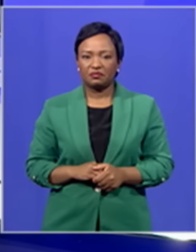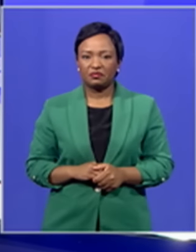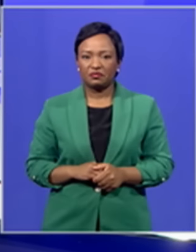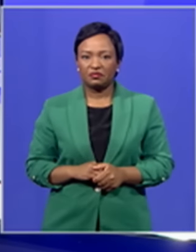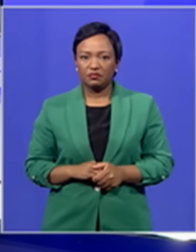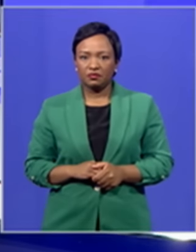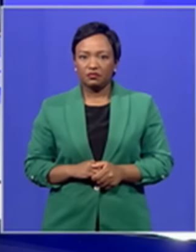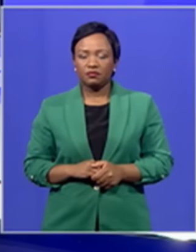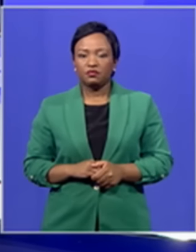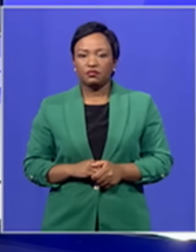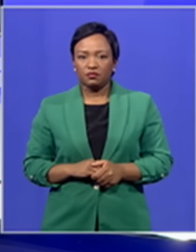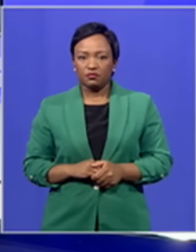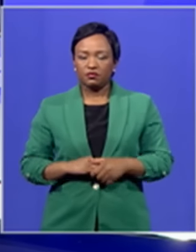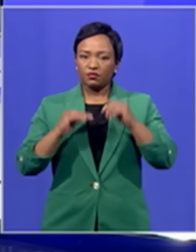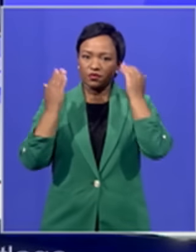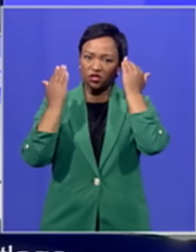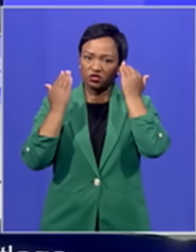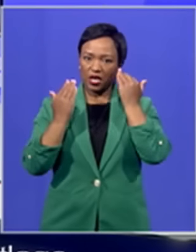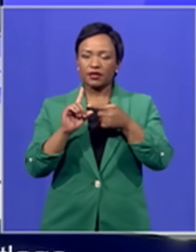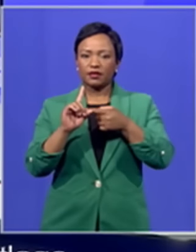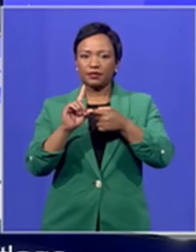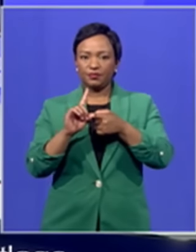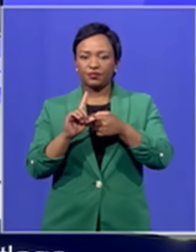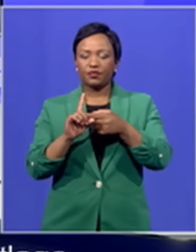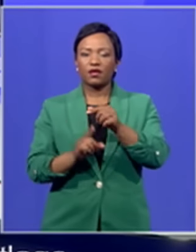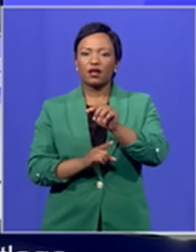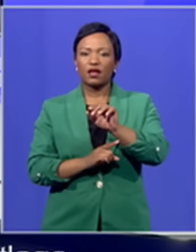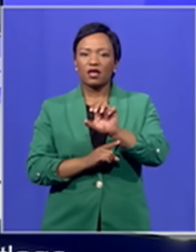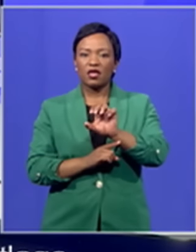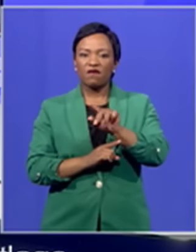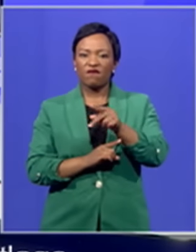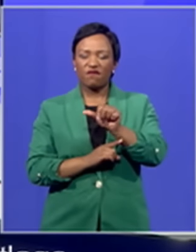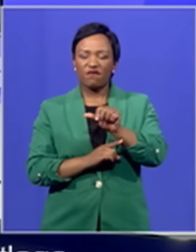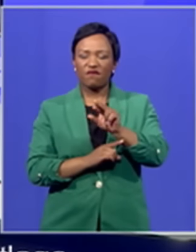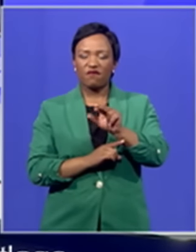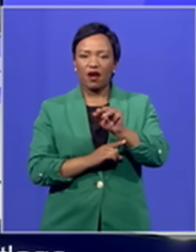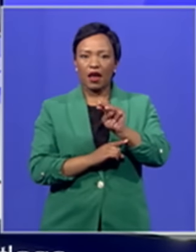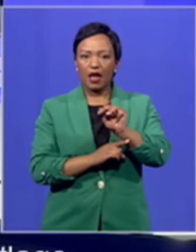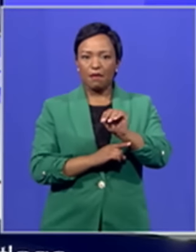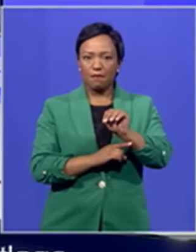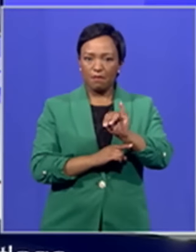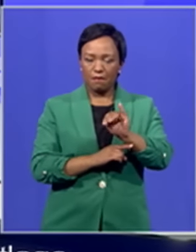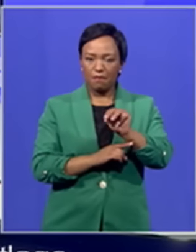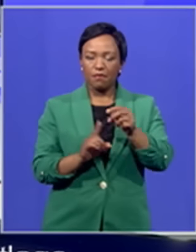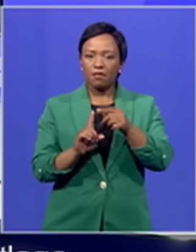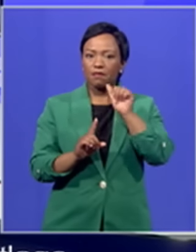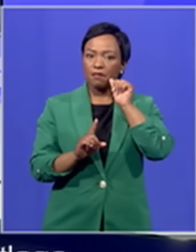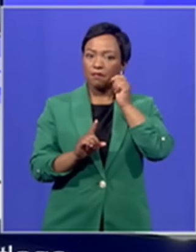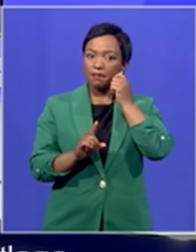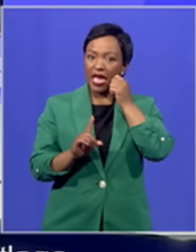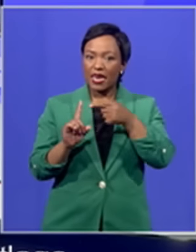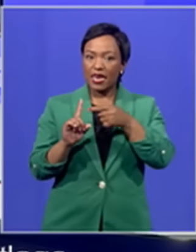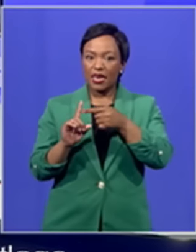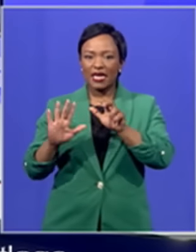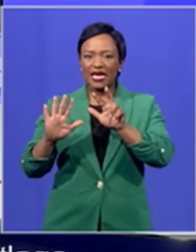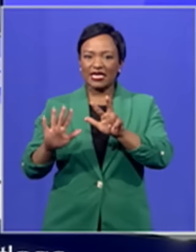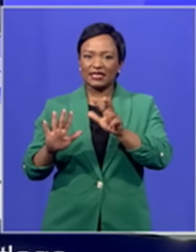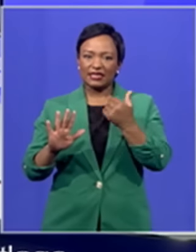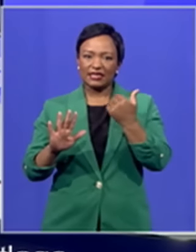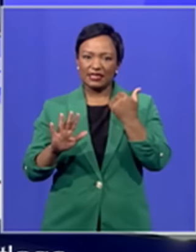Moahlodu Ephraim Makgoba o kgalemetše ka bogale molatofatša wa pele molatong wa go amana le banna ba seswai bao ba latofatšago ka go hula